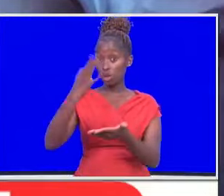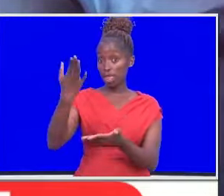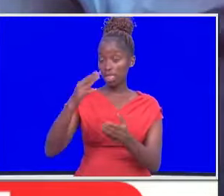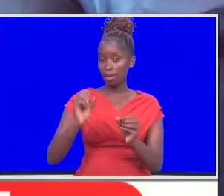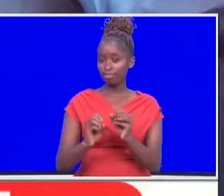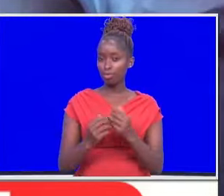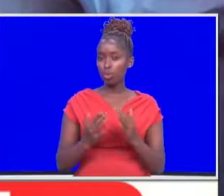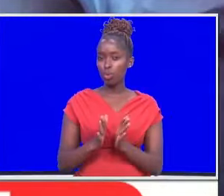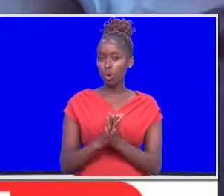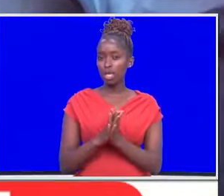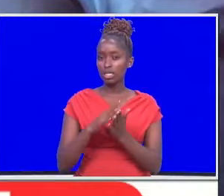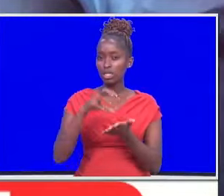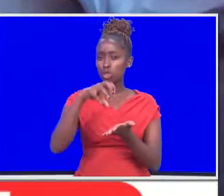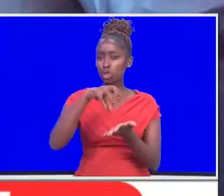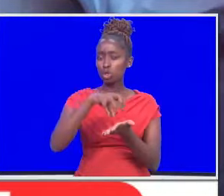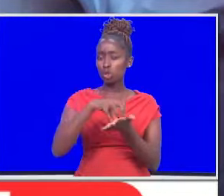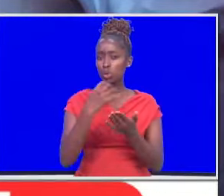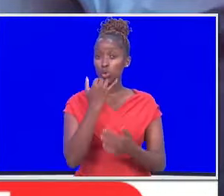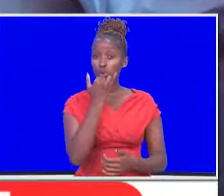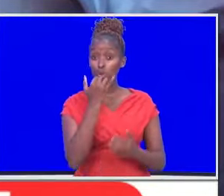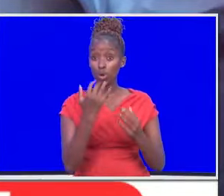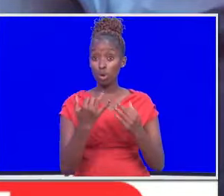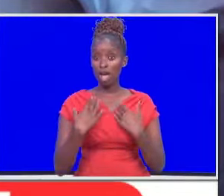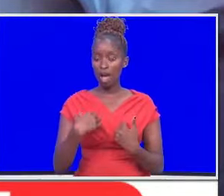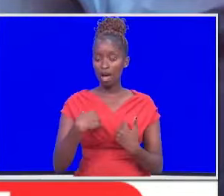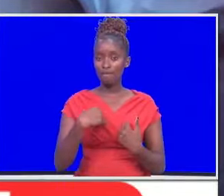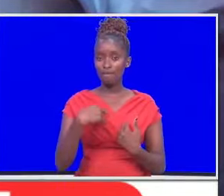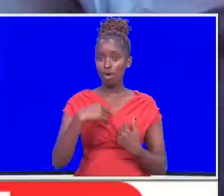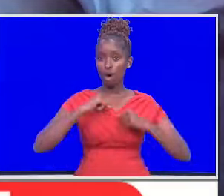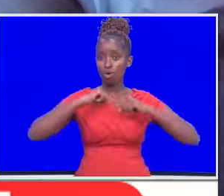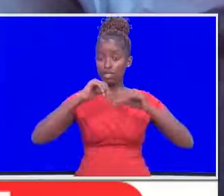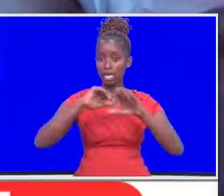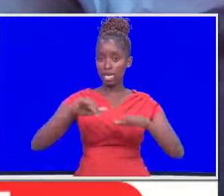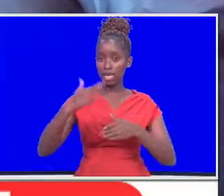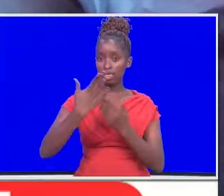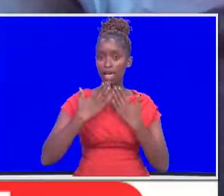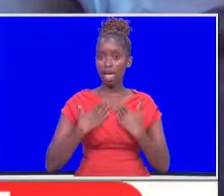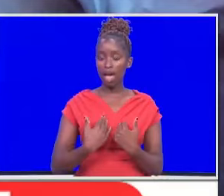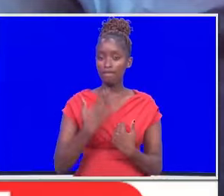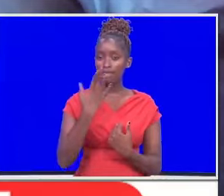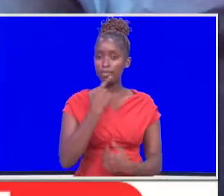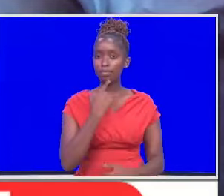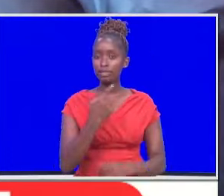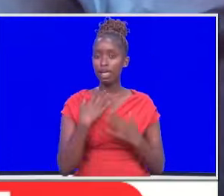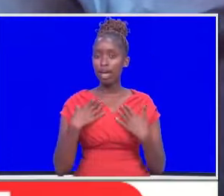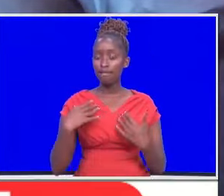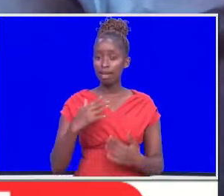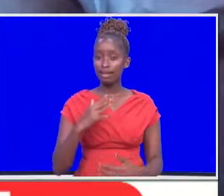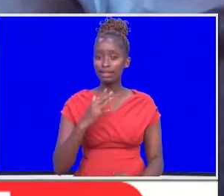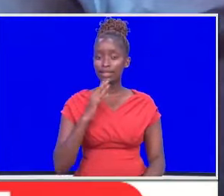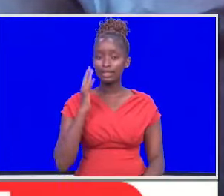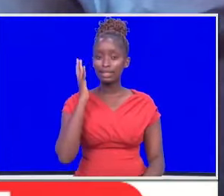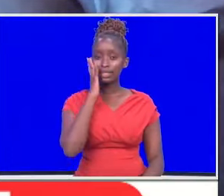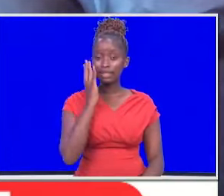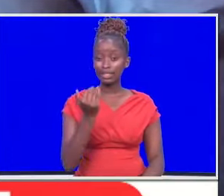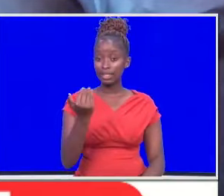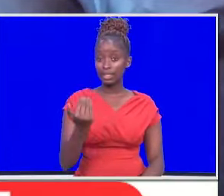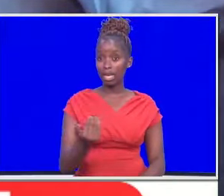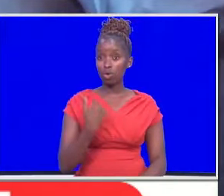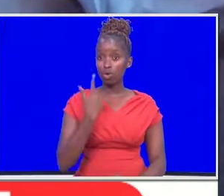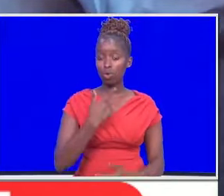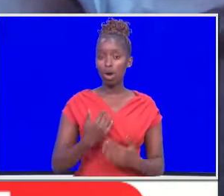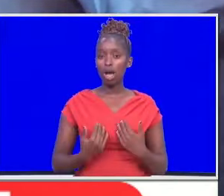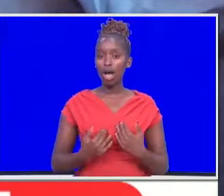unclear circumstances. The officers from Kalembe police station in Kambu area are alleged to have slapped and seriously injured the child